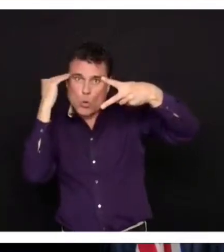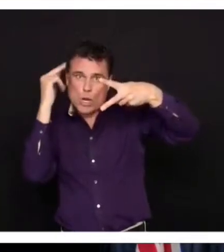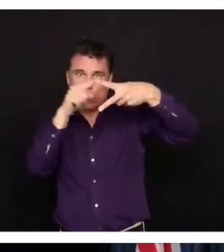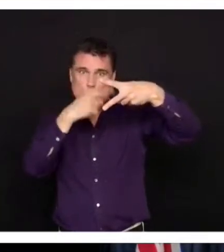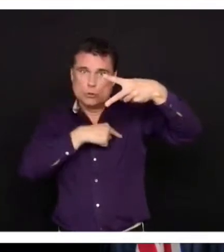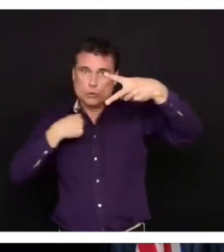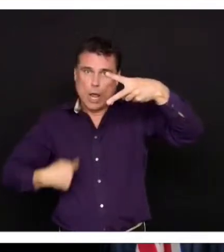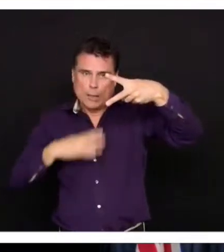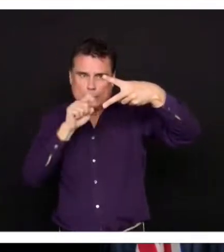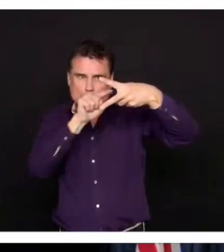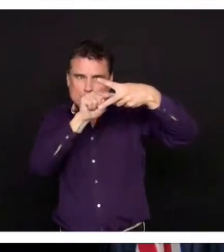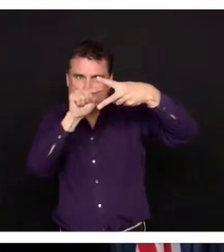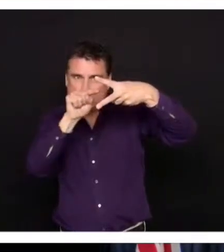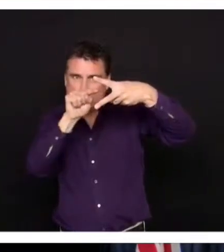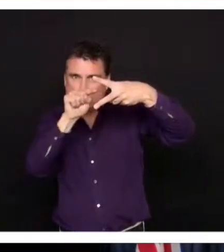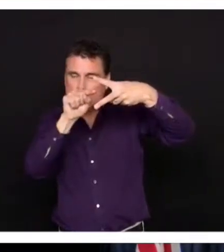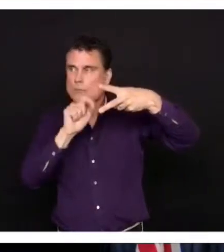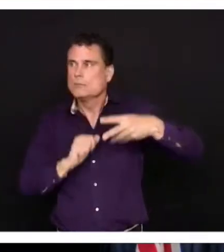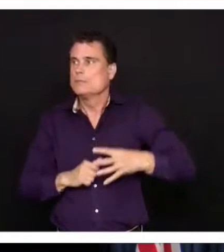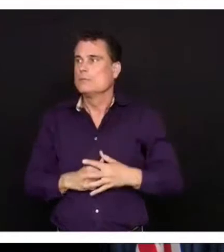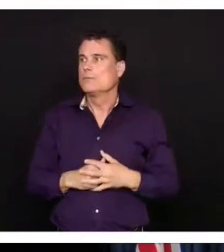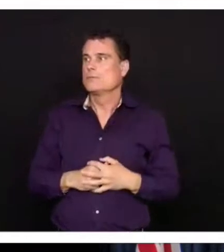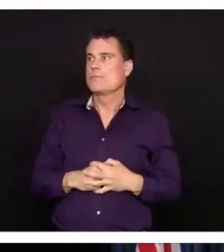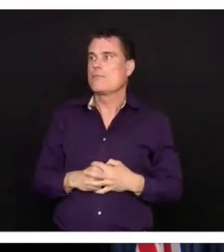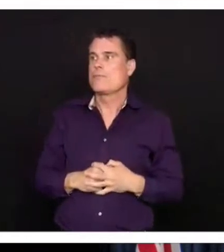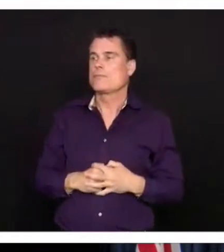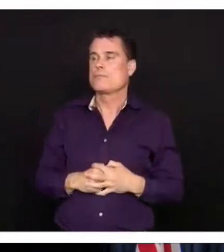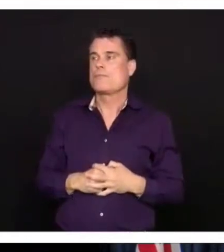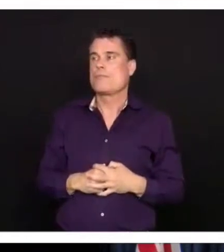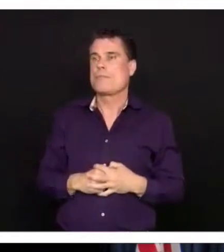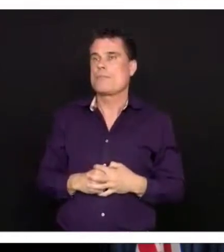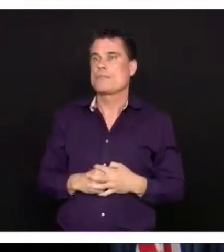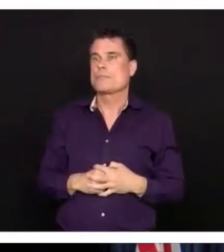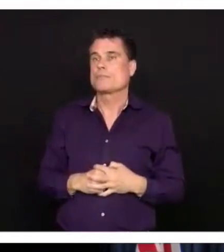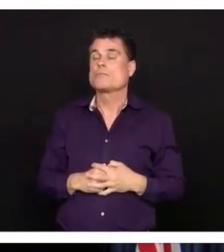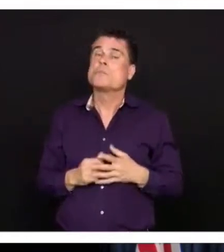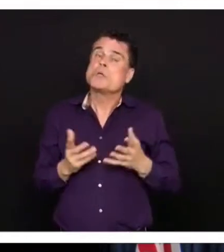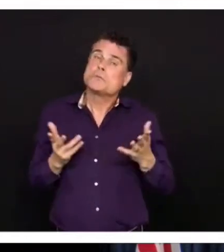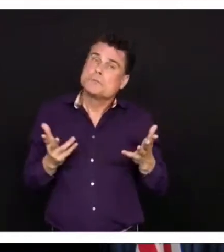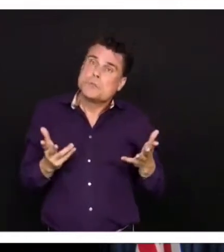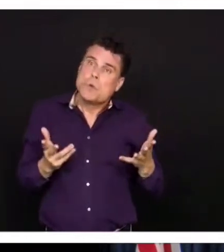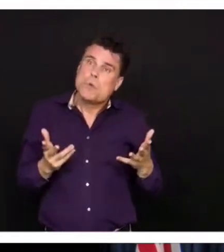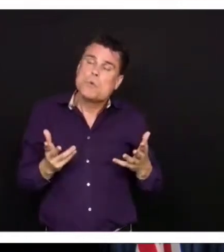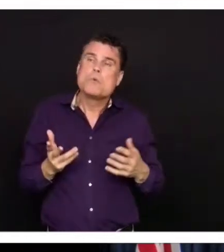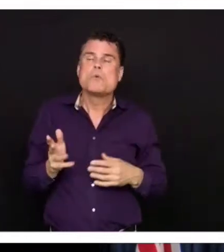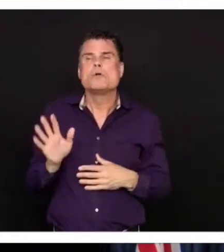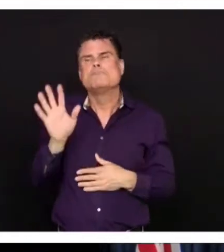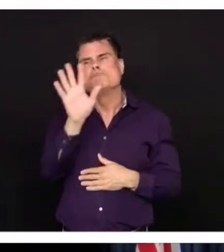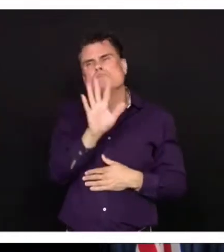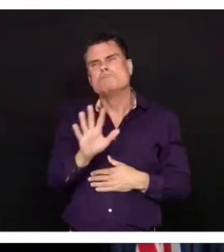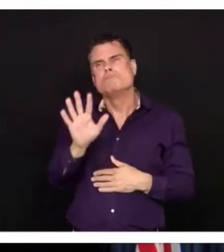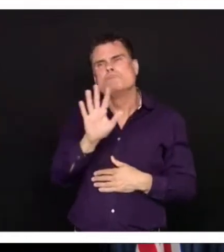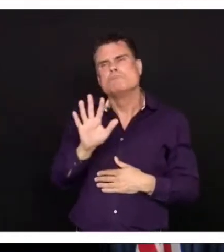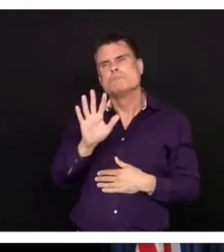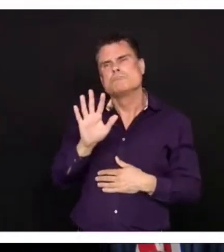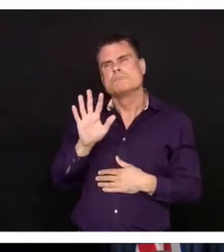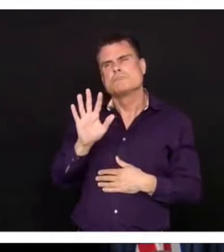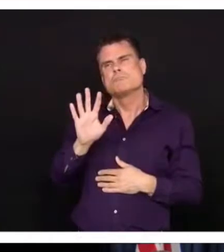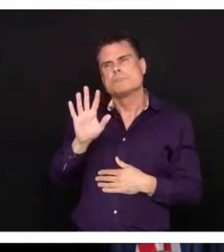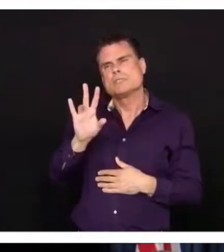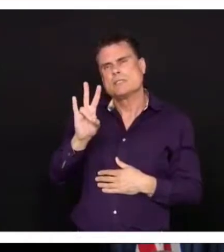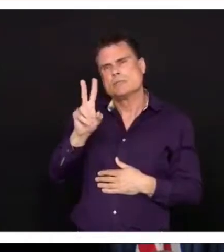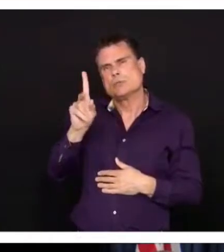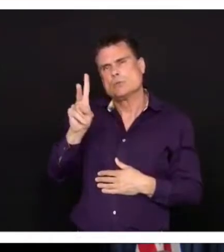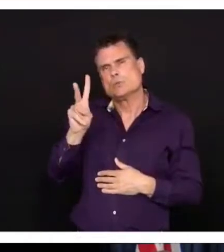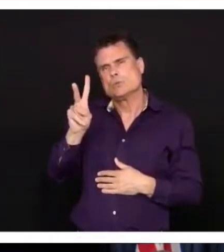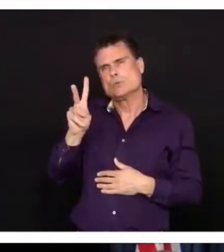55. But you'll see that we are well under Hubei, of course, dramatically under what happened in Italy,